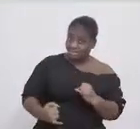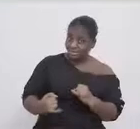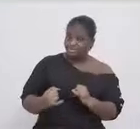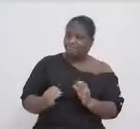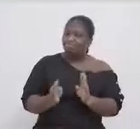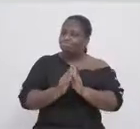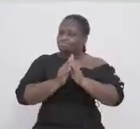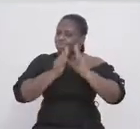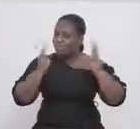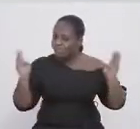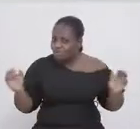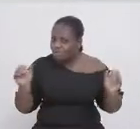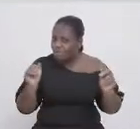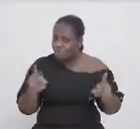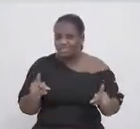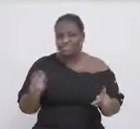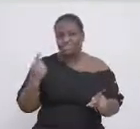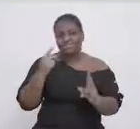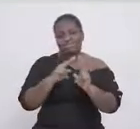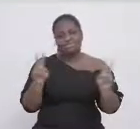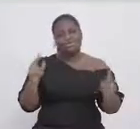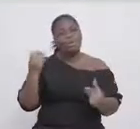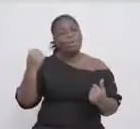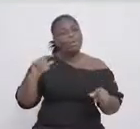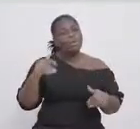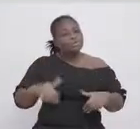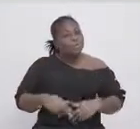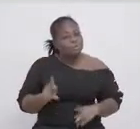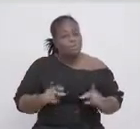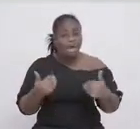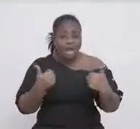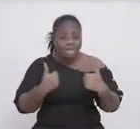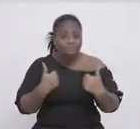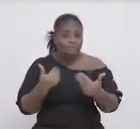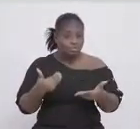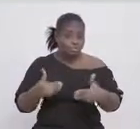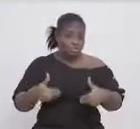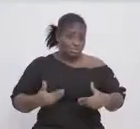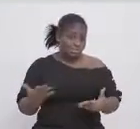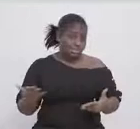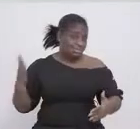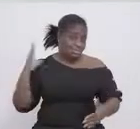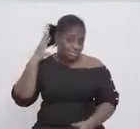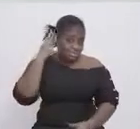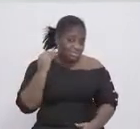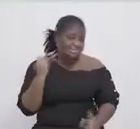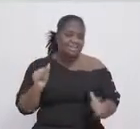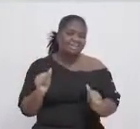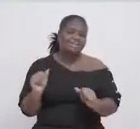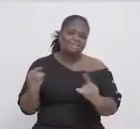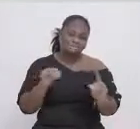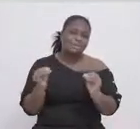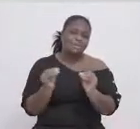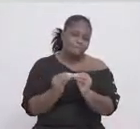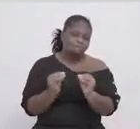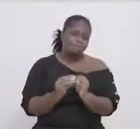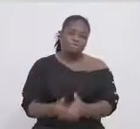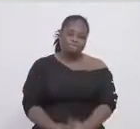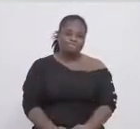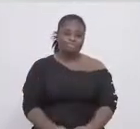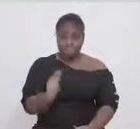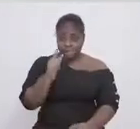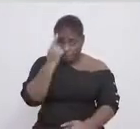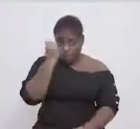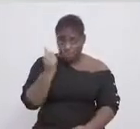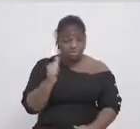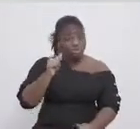to open up opportunities so that when young people have these skills, they're able to do more with it when the environment is also enabling. Because remember